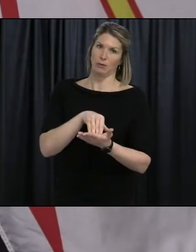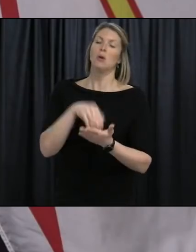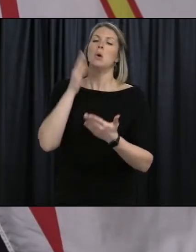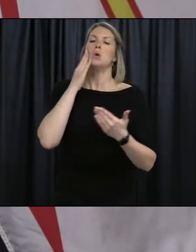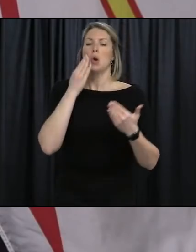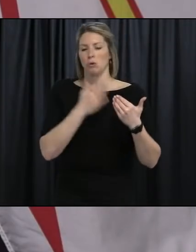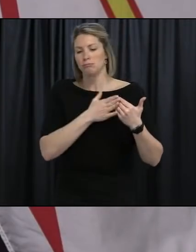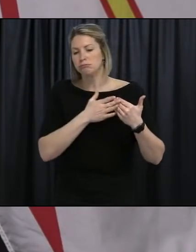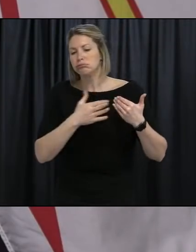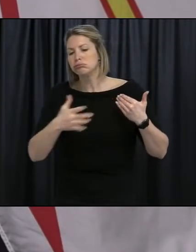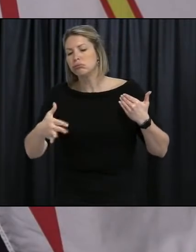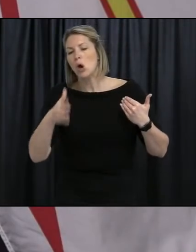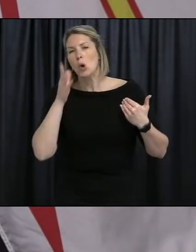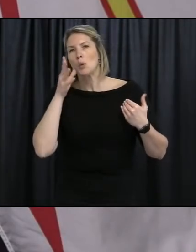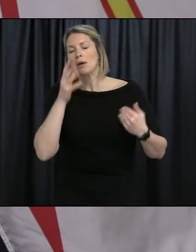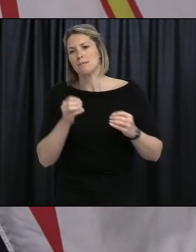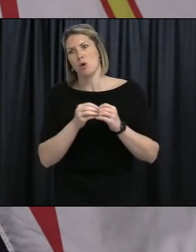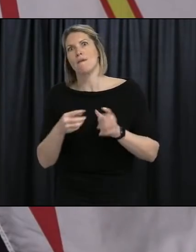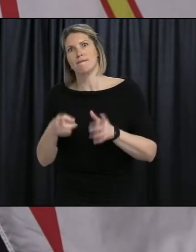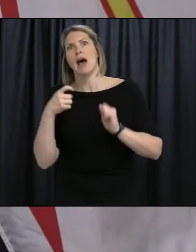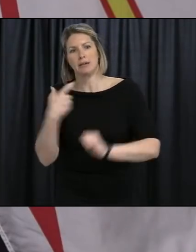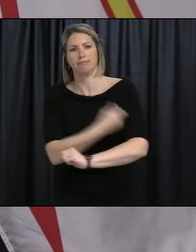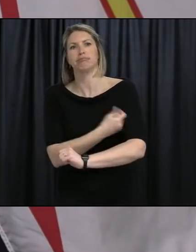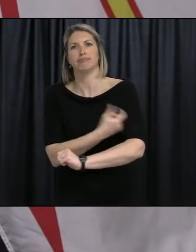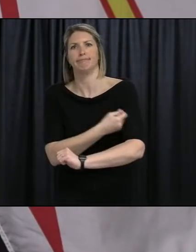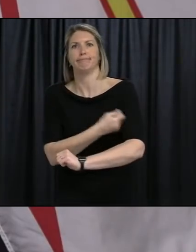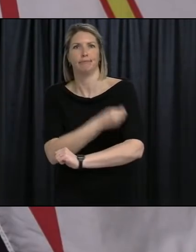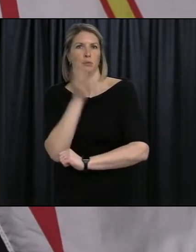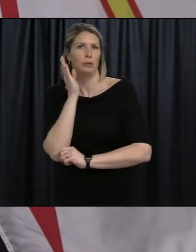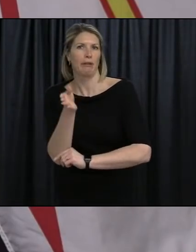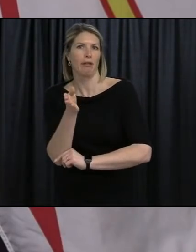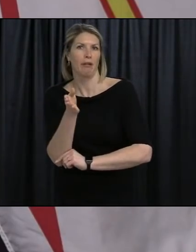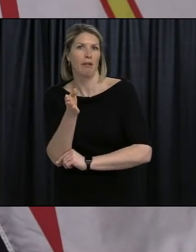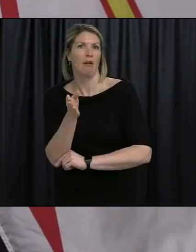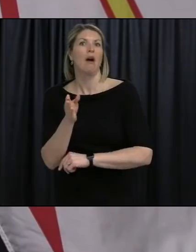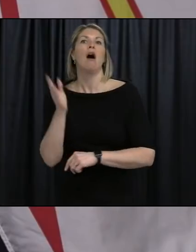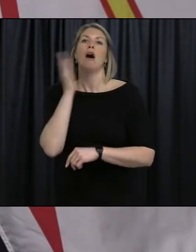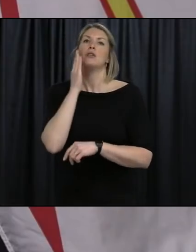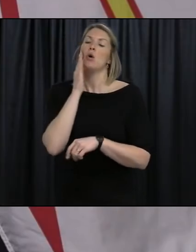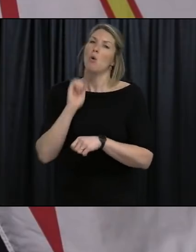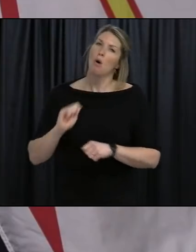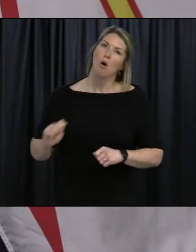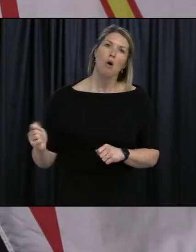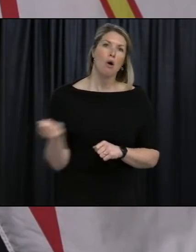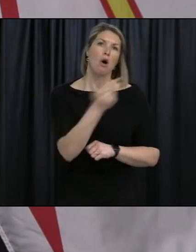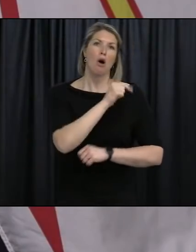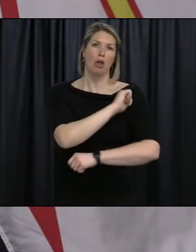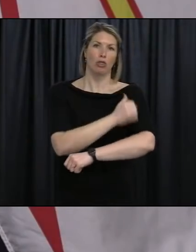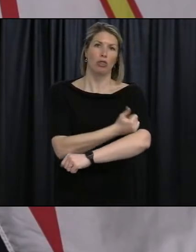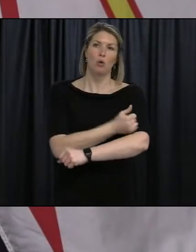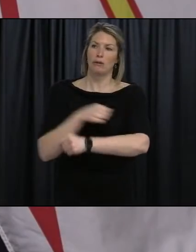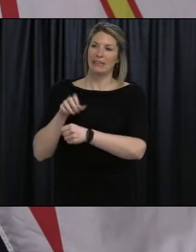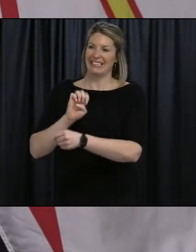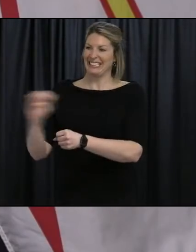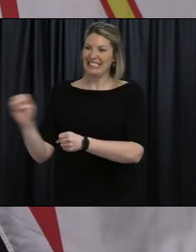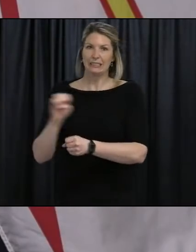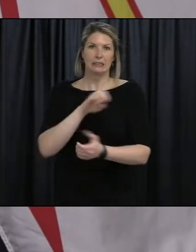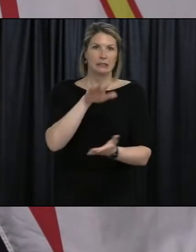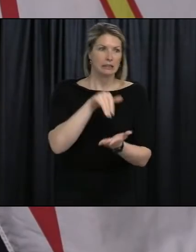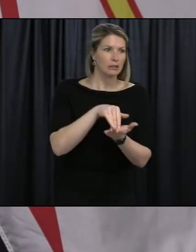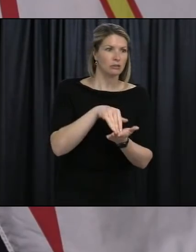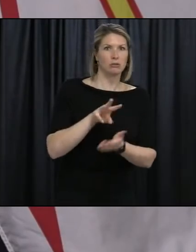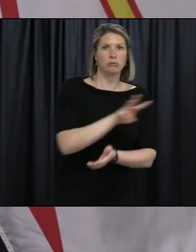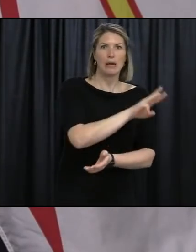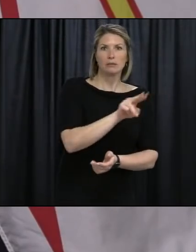steady supply, and regional health authorities are working diligently to get each and every dose administered as quickly as possible.